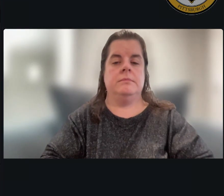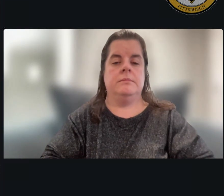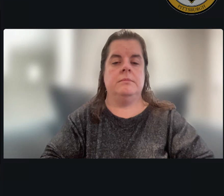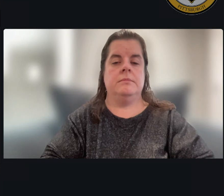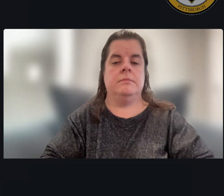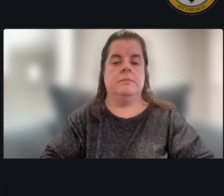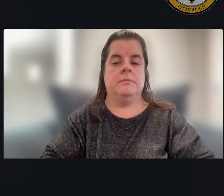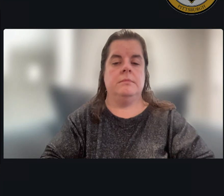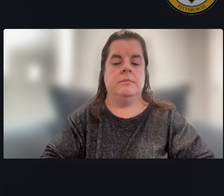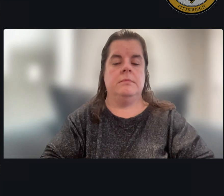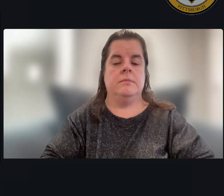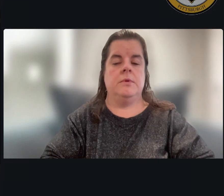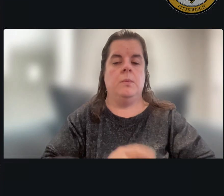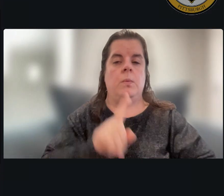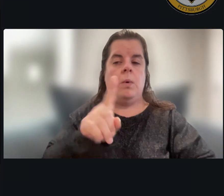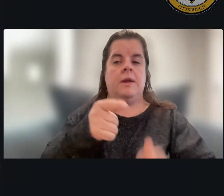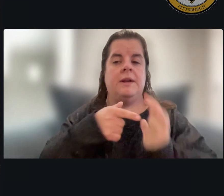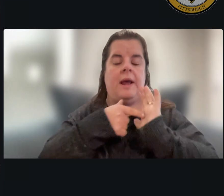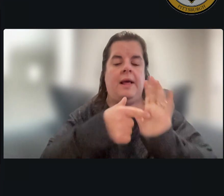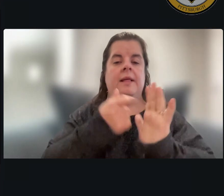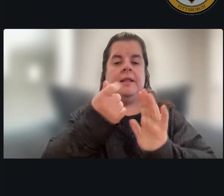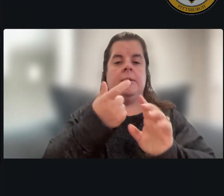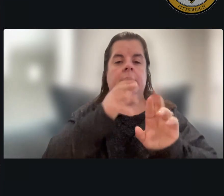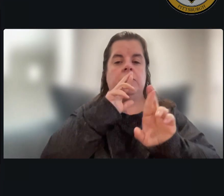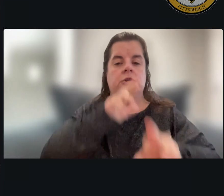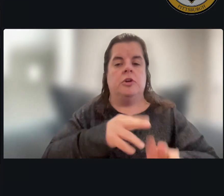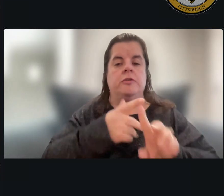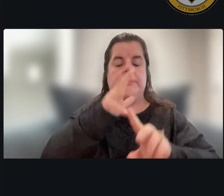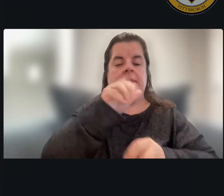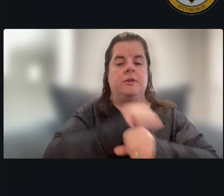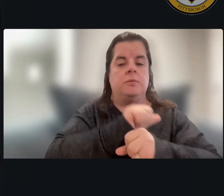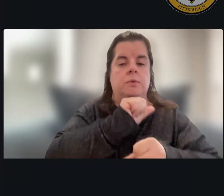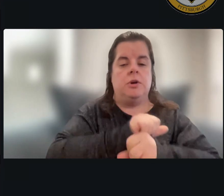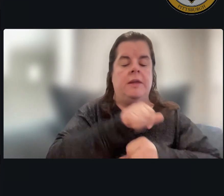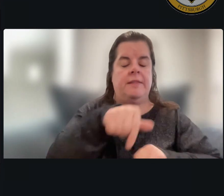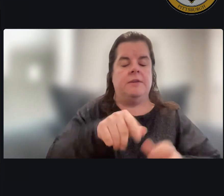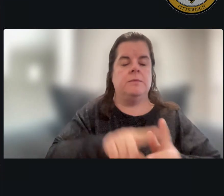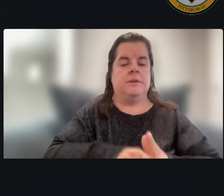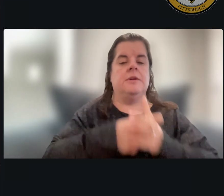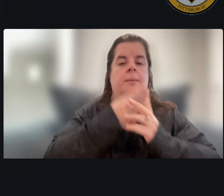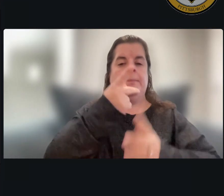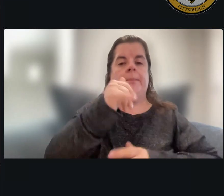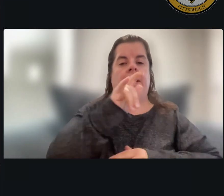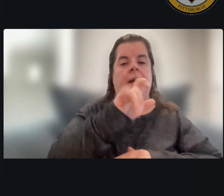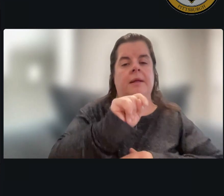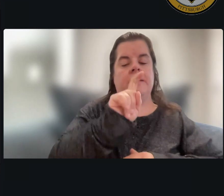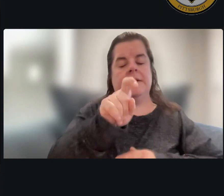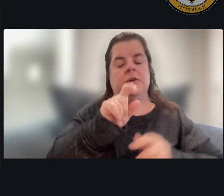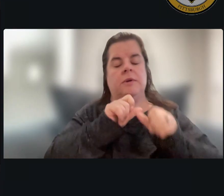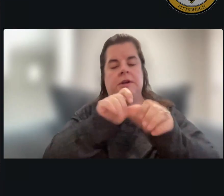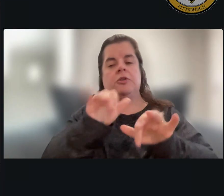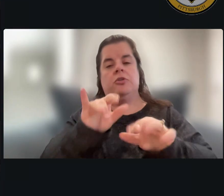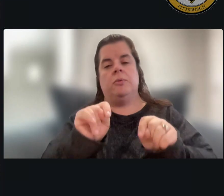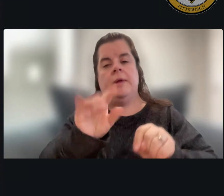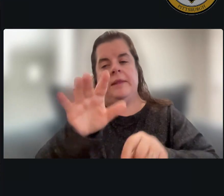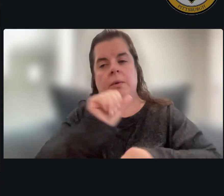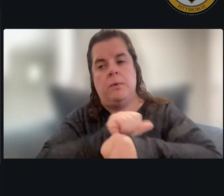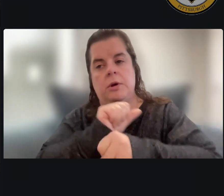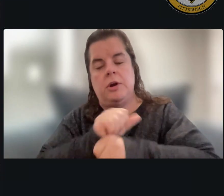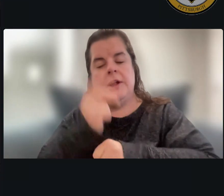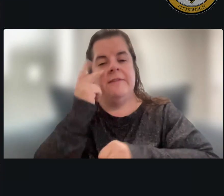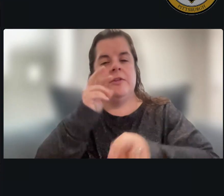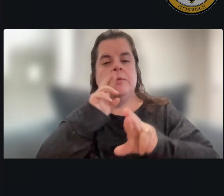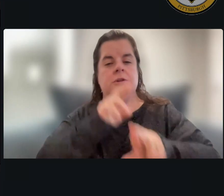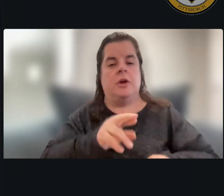Wanted to highlight a little bit of the results from this work. This was the initial pilot, so we will need to continue to do this work to see if the results hold, but we have some